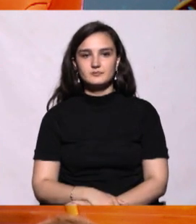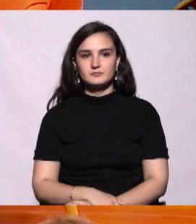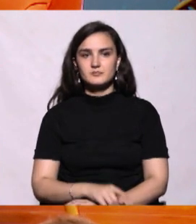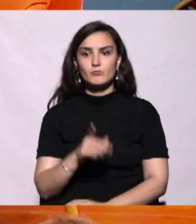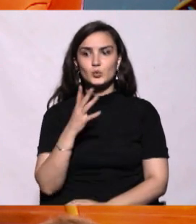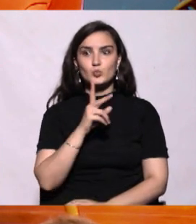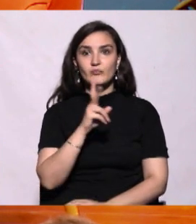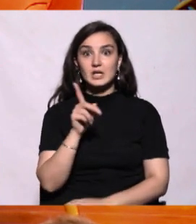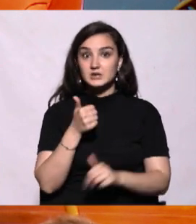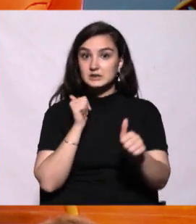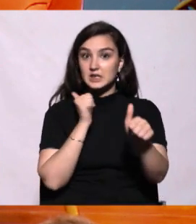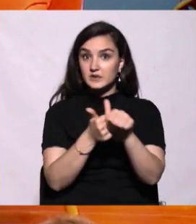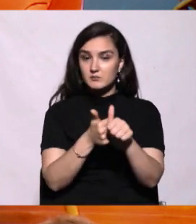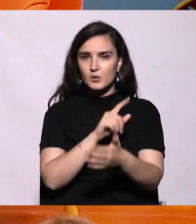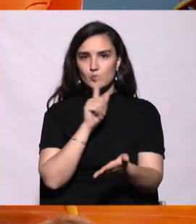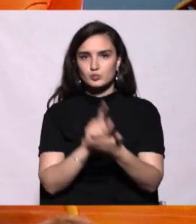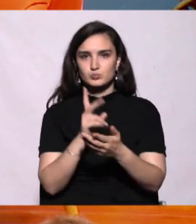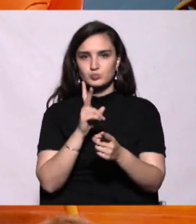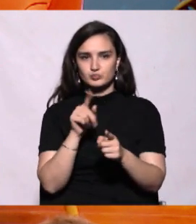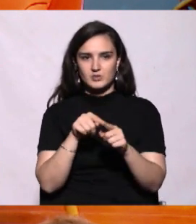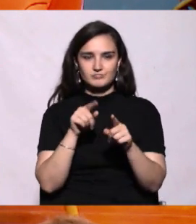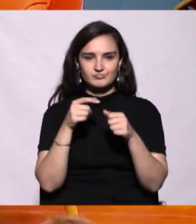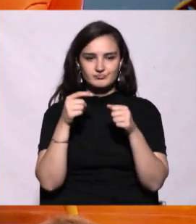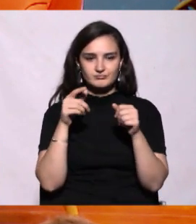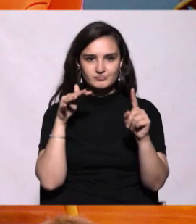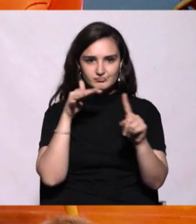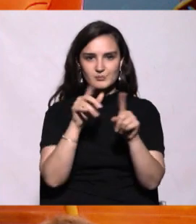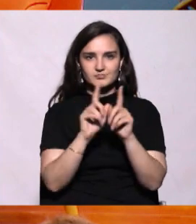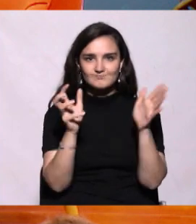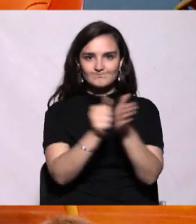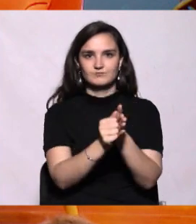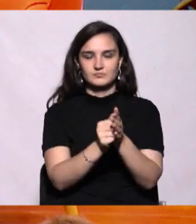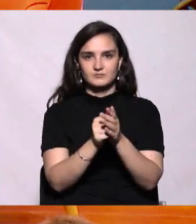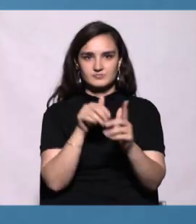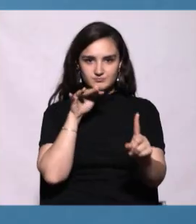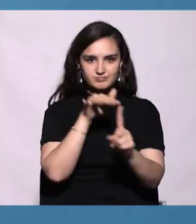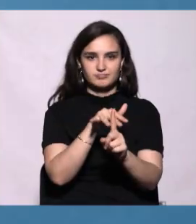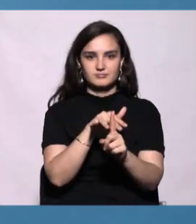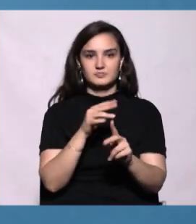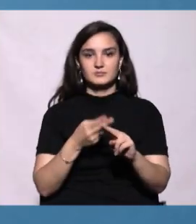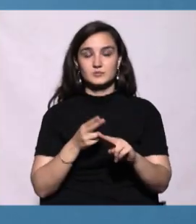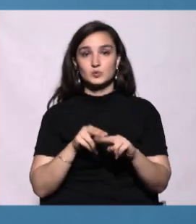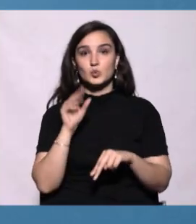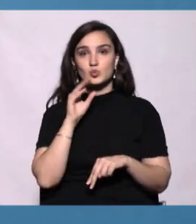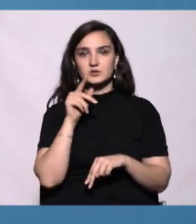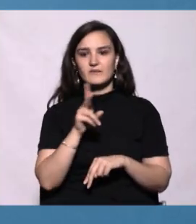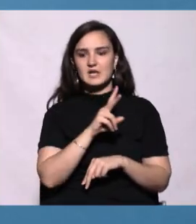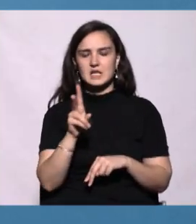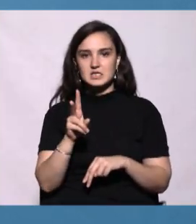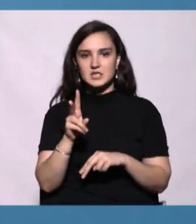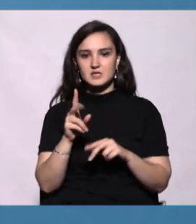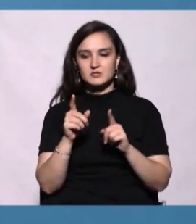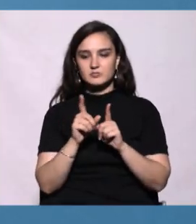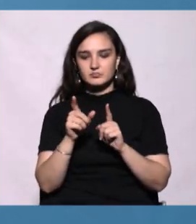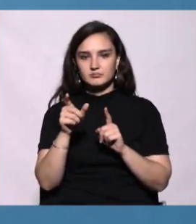by someone, you might want to attack him back, to attack. This is when you fight someone to